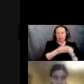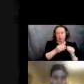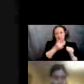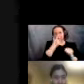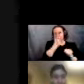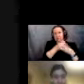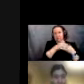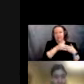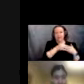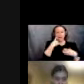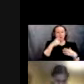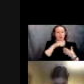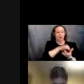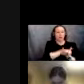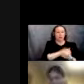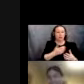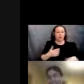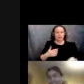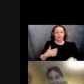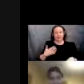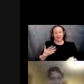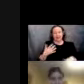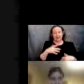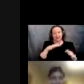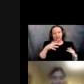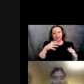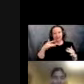And it gets more and more complicated as the years